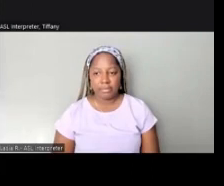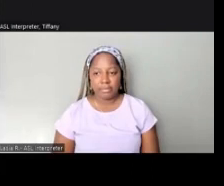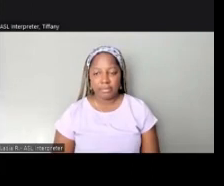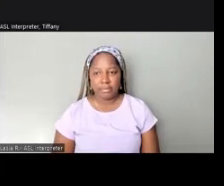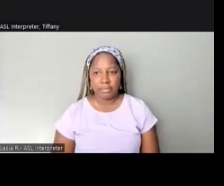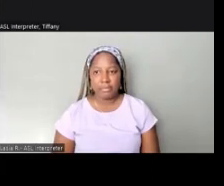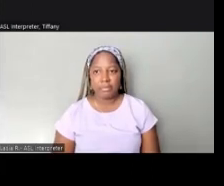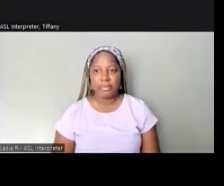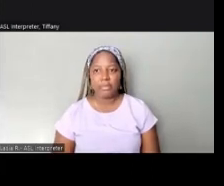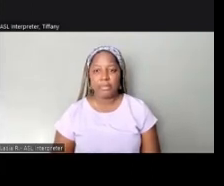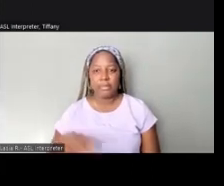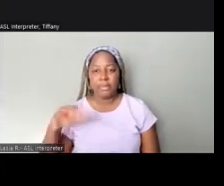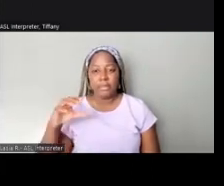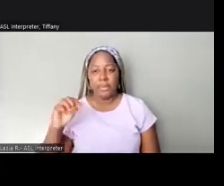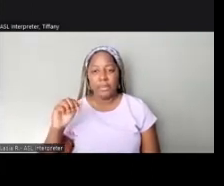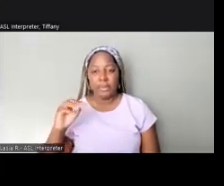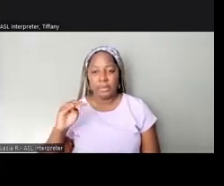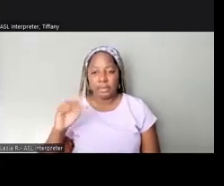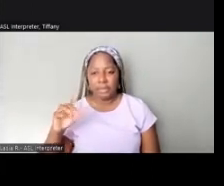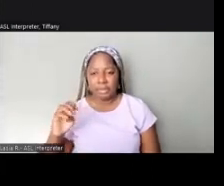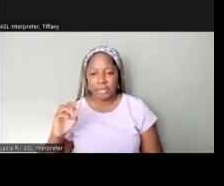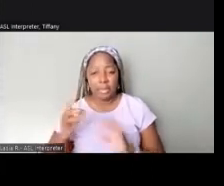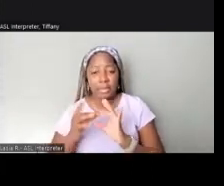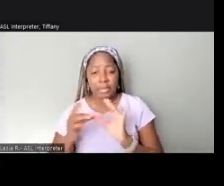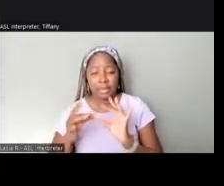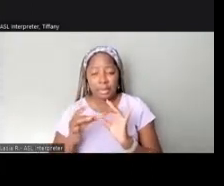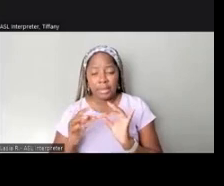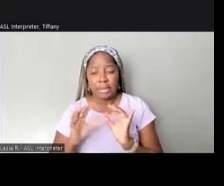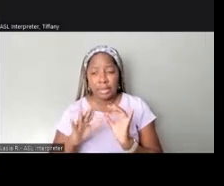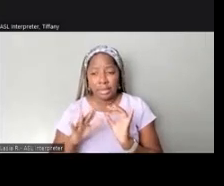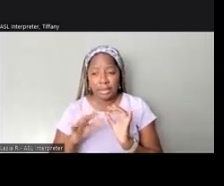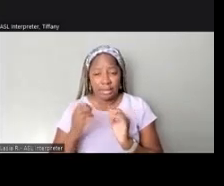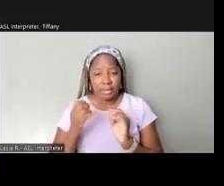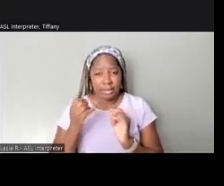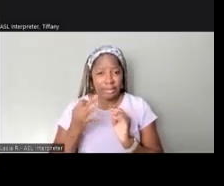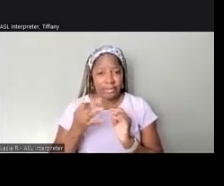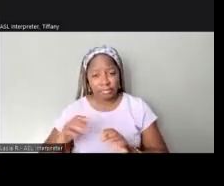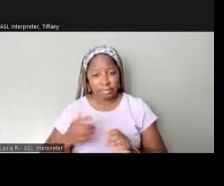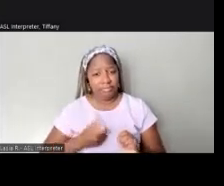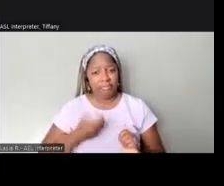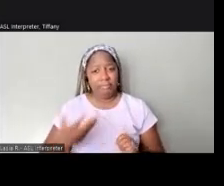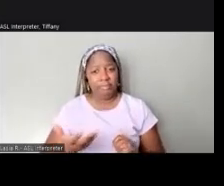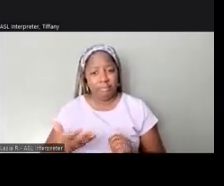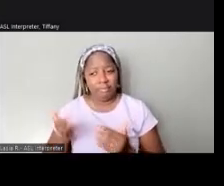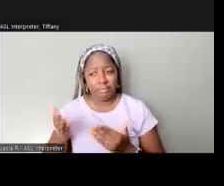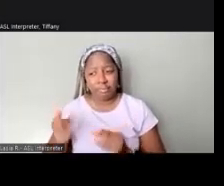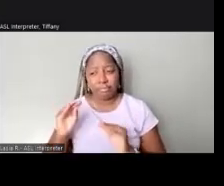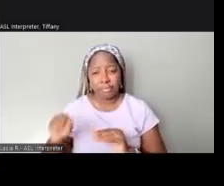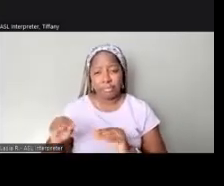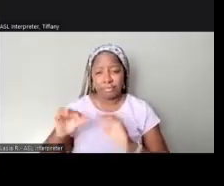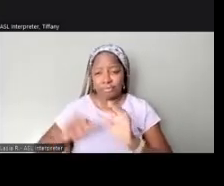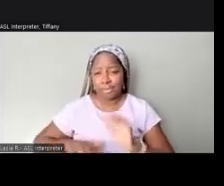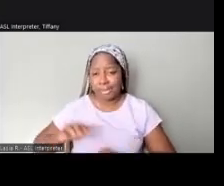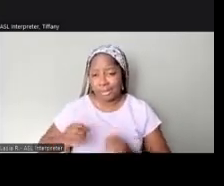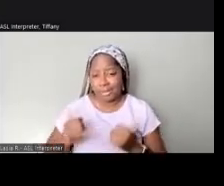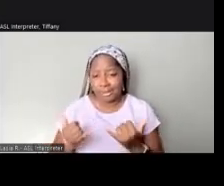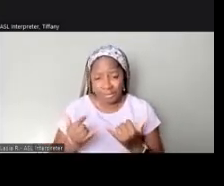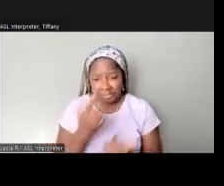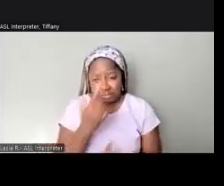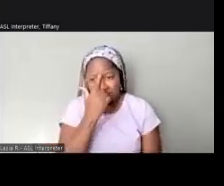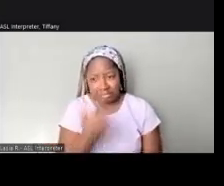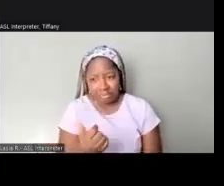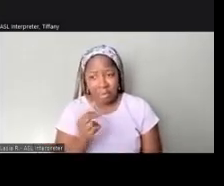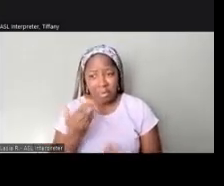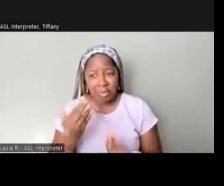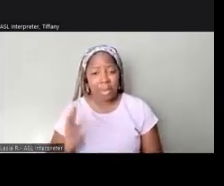And as that's happening, I believe it will happen, but if folks have comments that they want to share in the chat or hands raised, feel free.